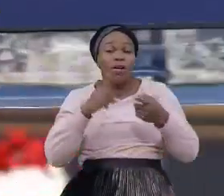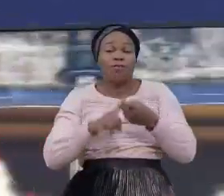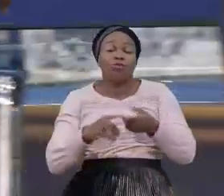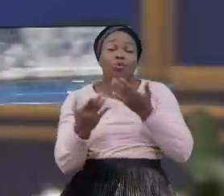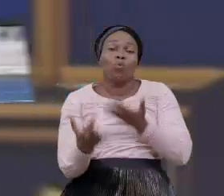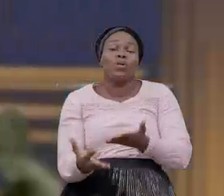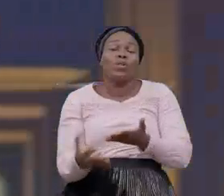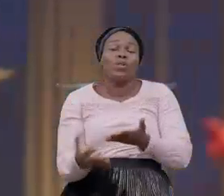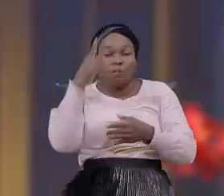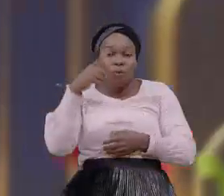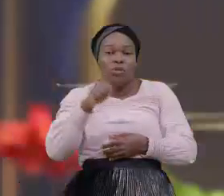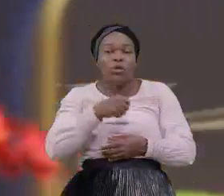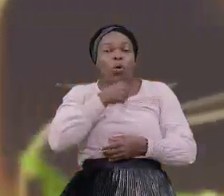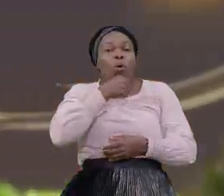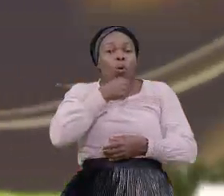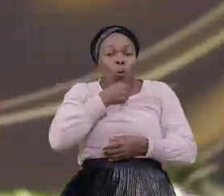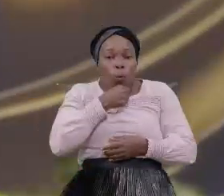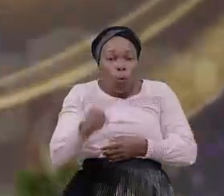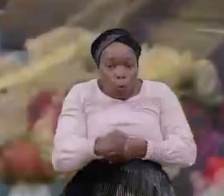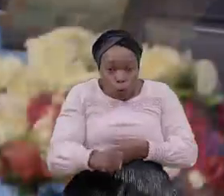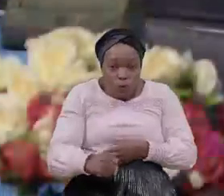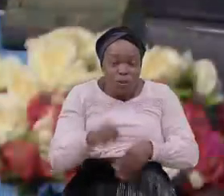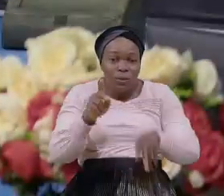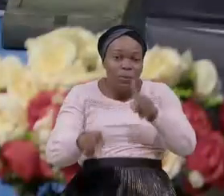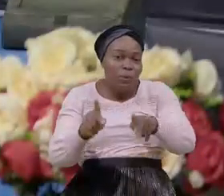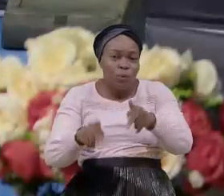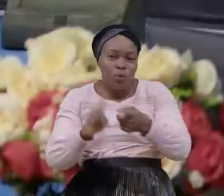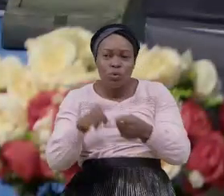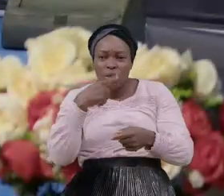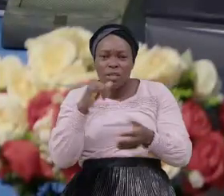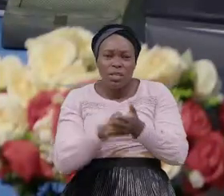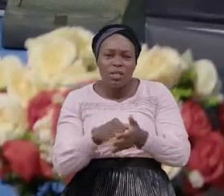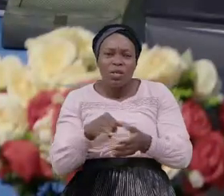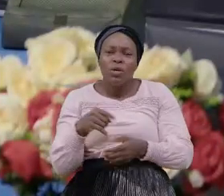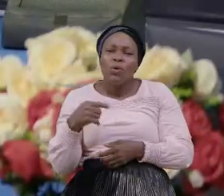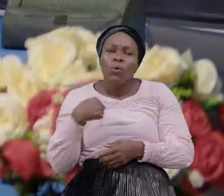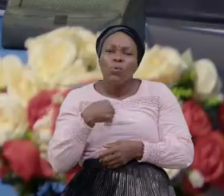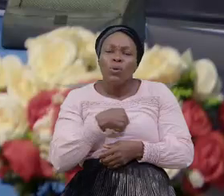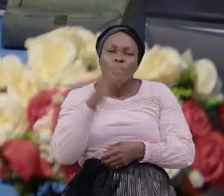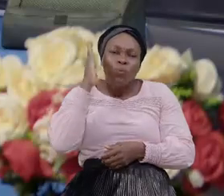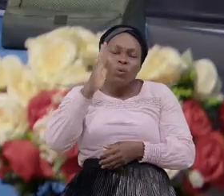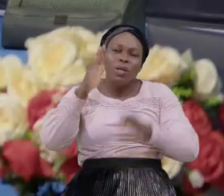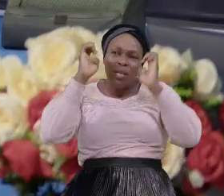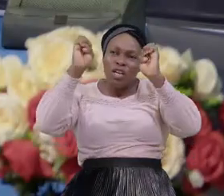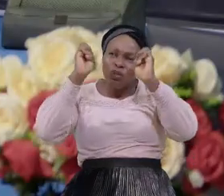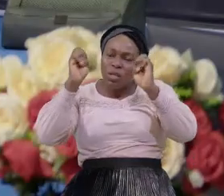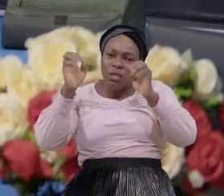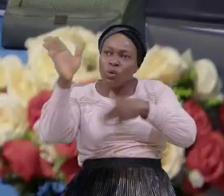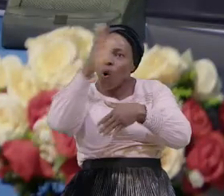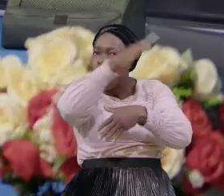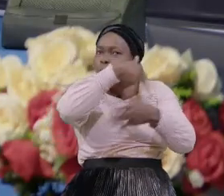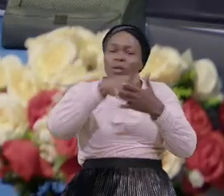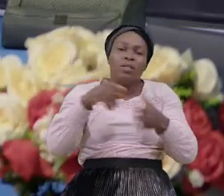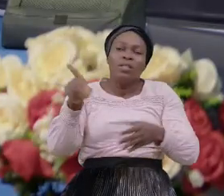say, come. In our community, we're going to educate all these young people, whether they're from